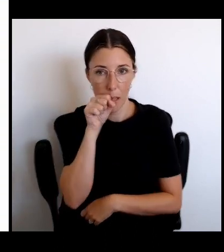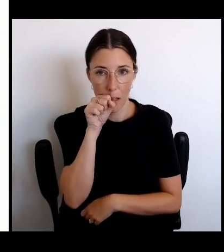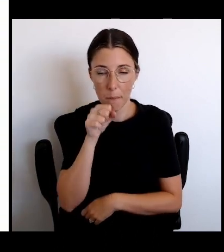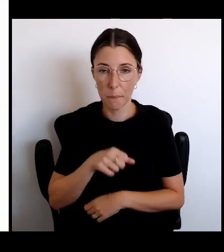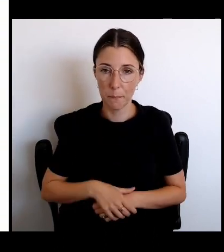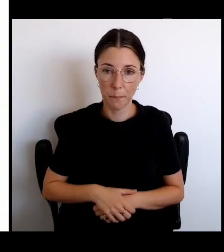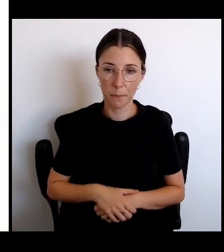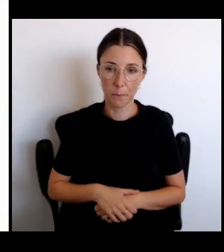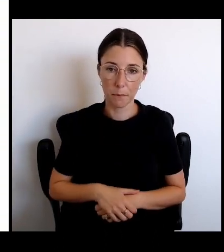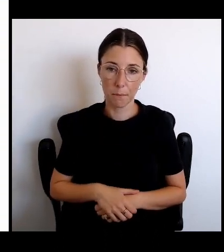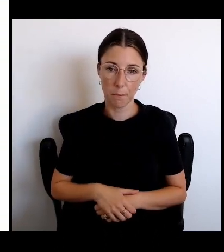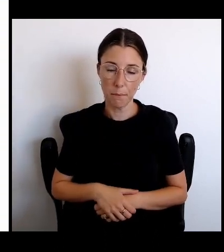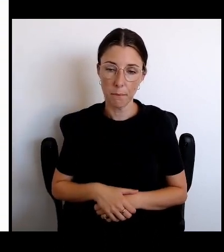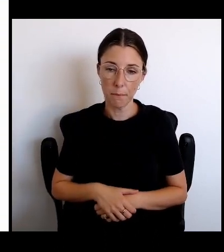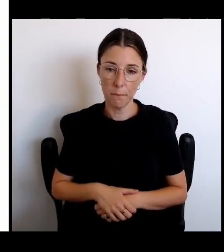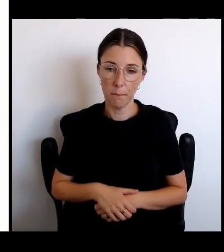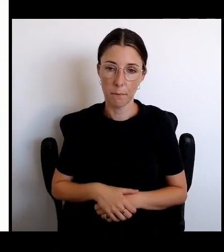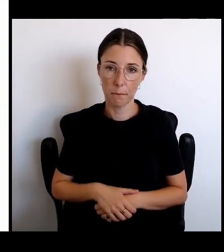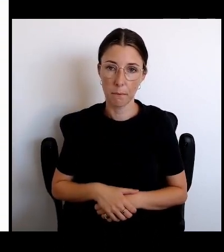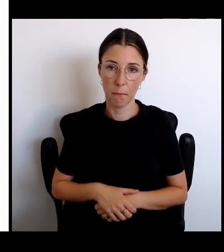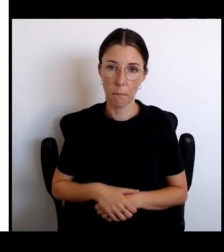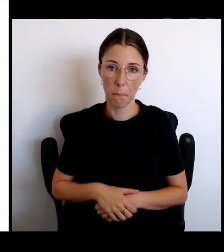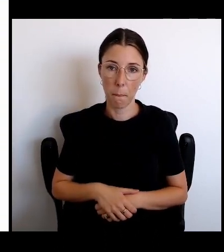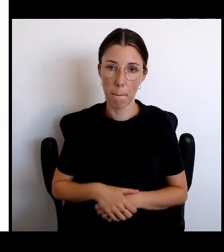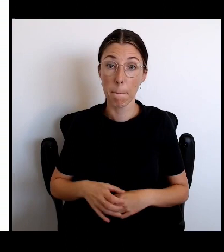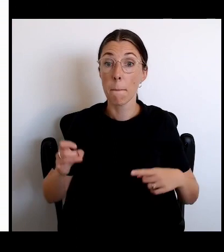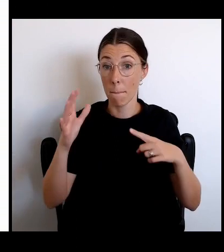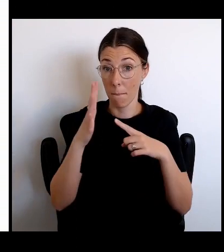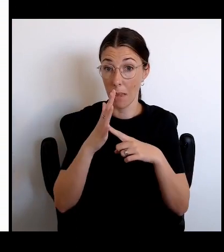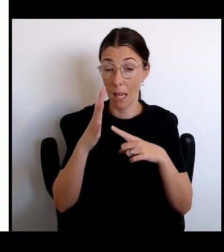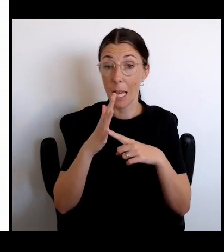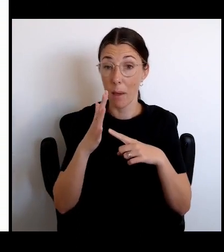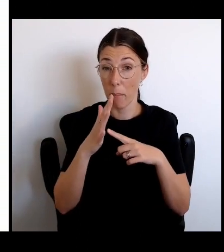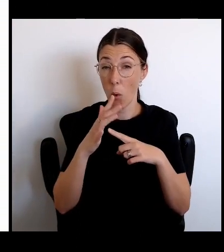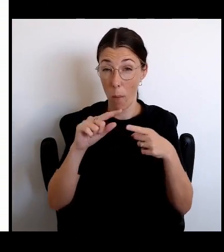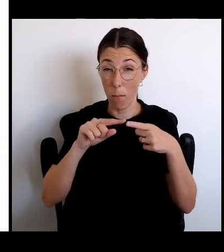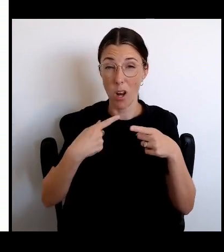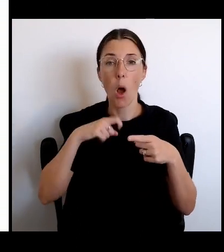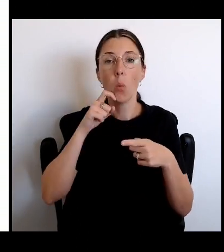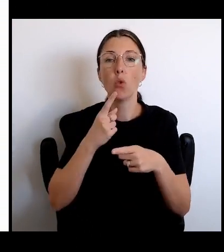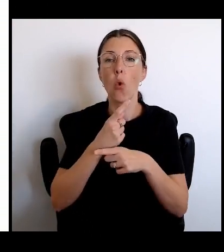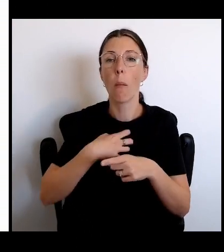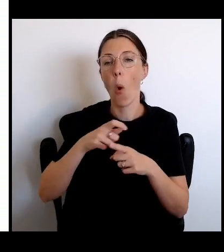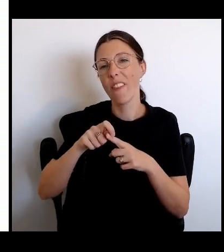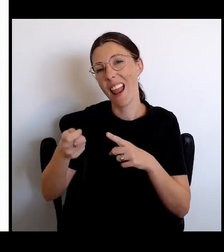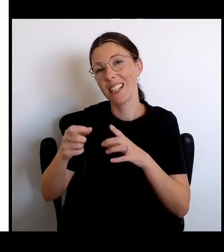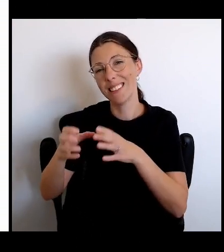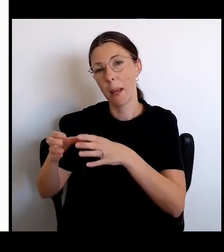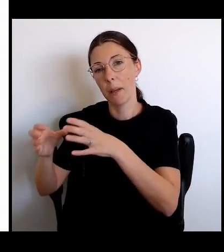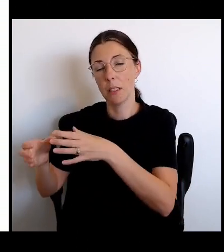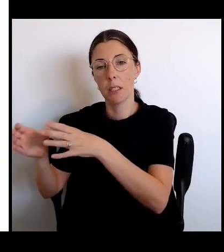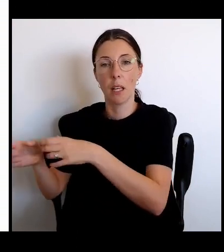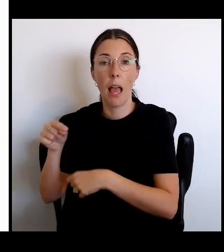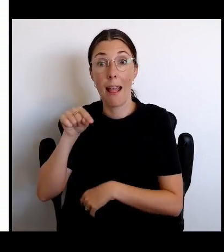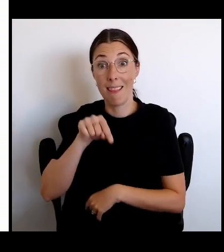Not surprisingly, and this is important, and I'll come to this in the next segments. Critically, this is the segment that